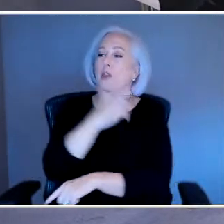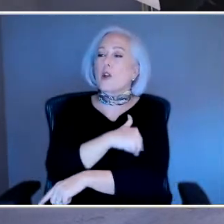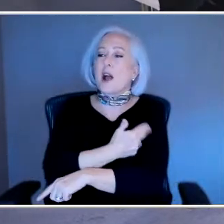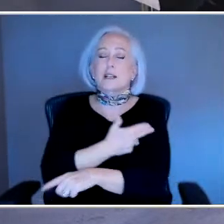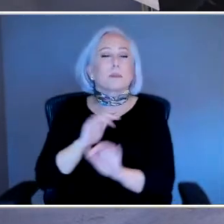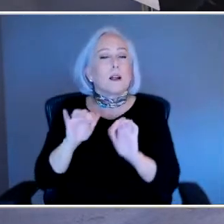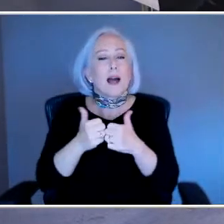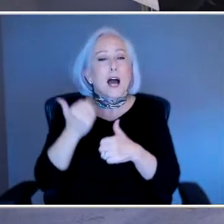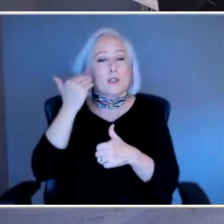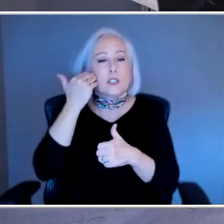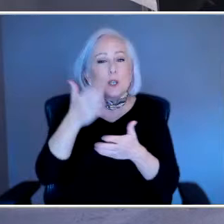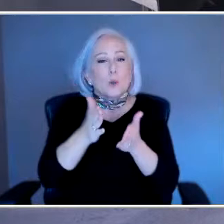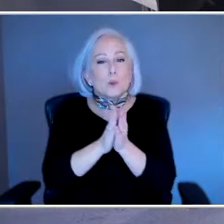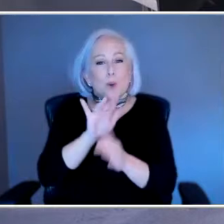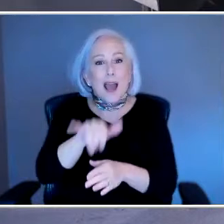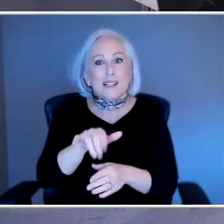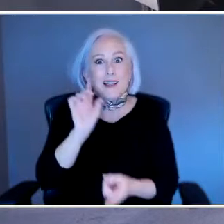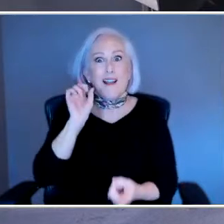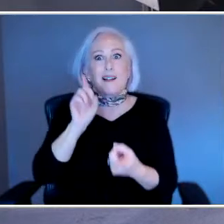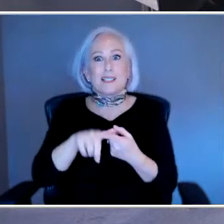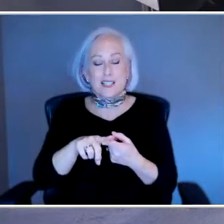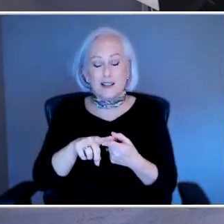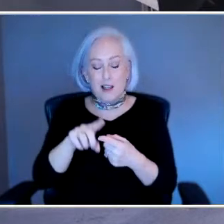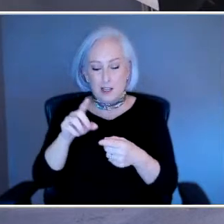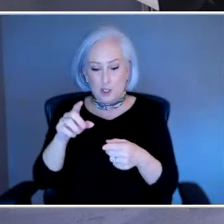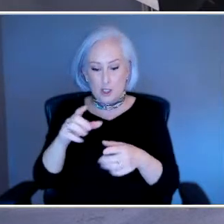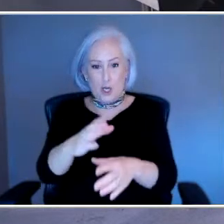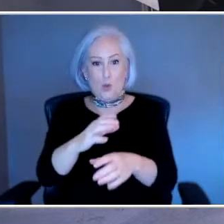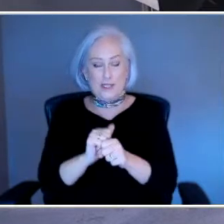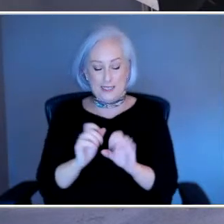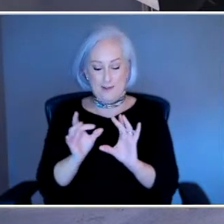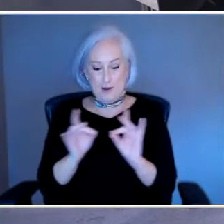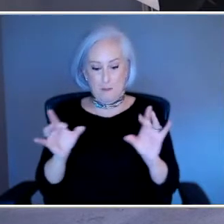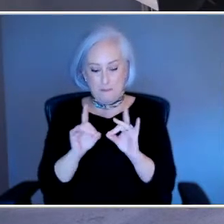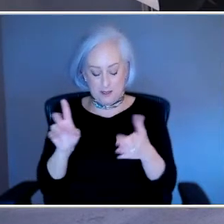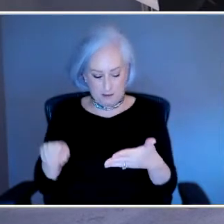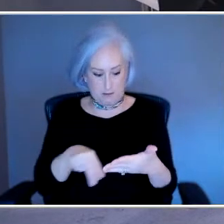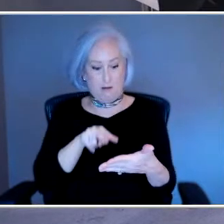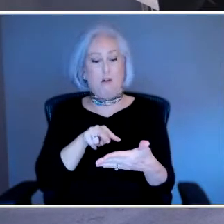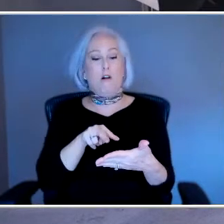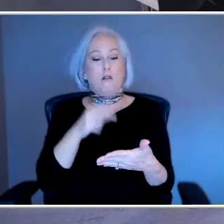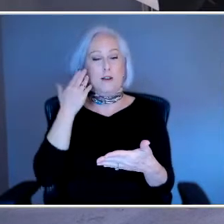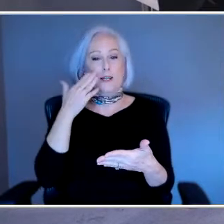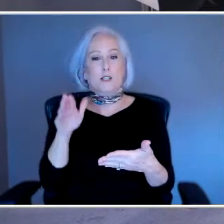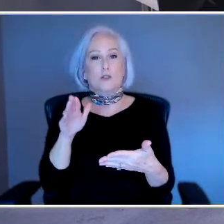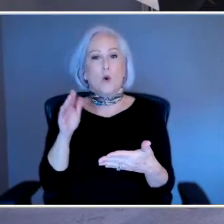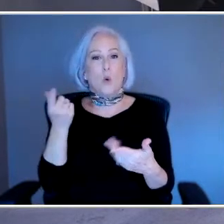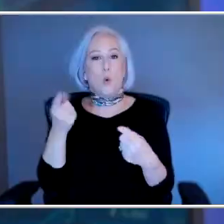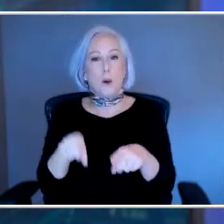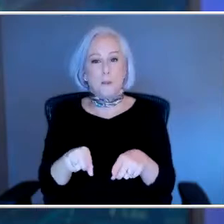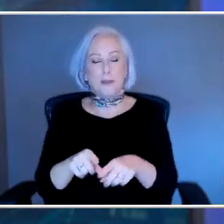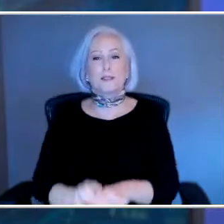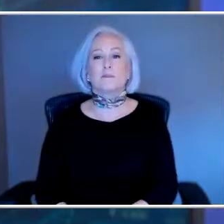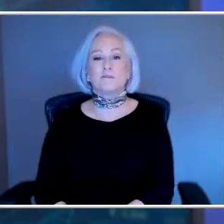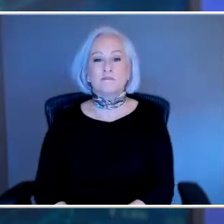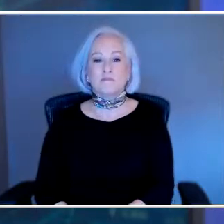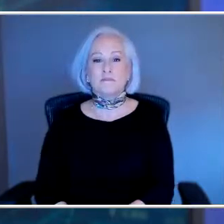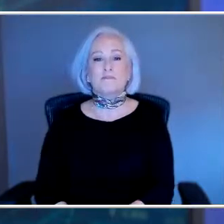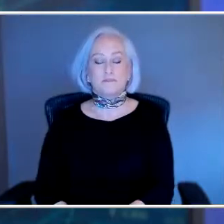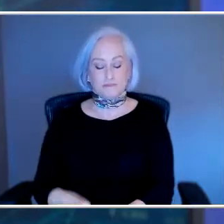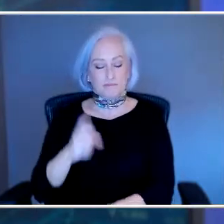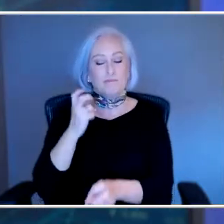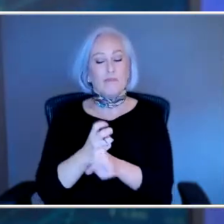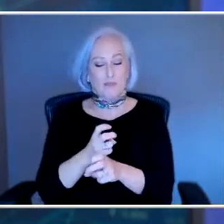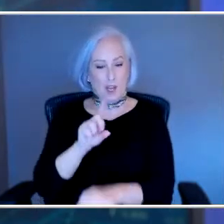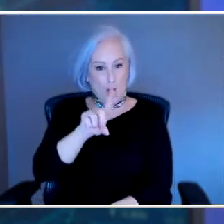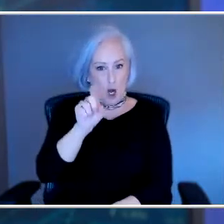got that ding on her phone, she didn't know that this had changed on her. Right. It's a hard question to ask. You know, when you